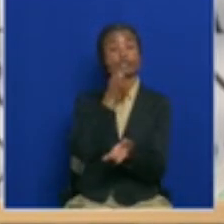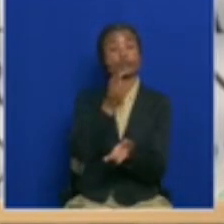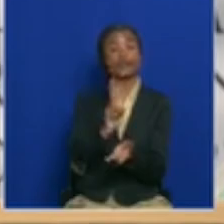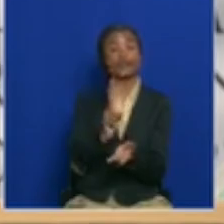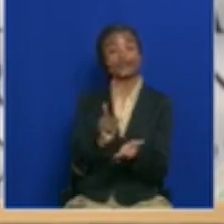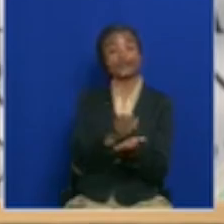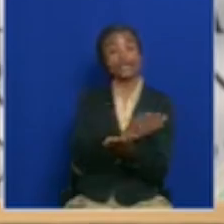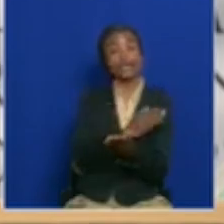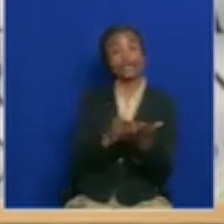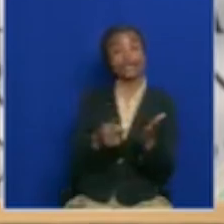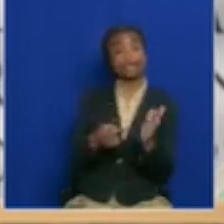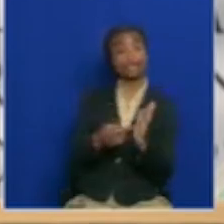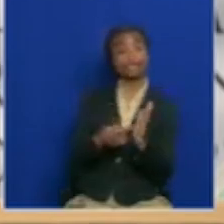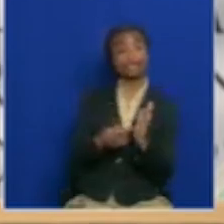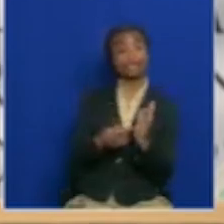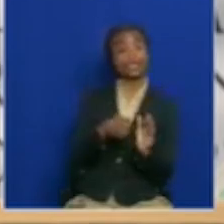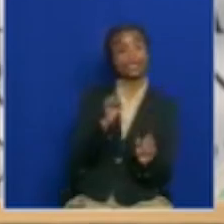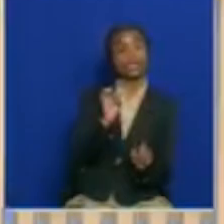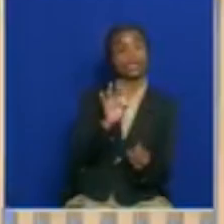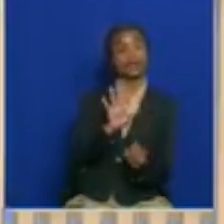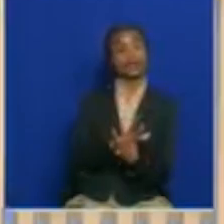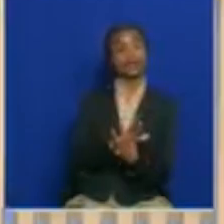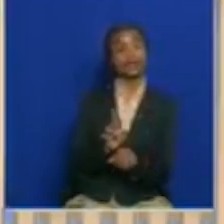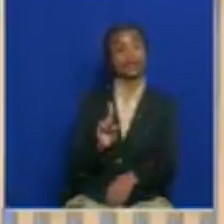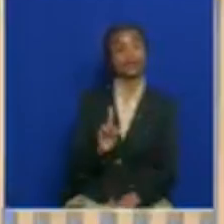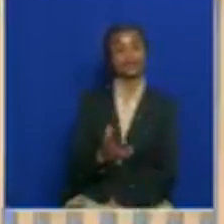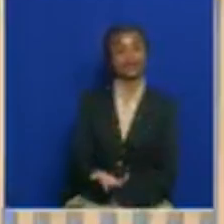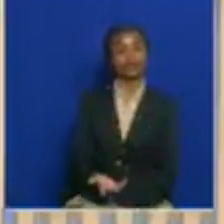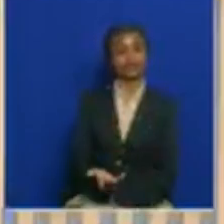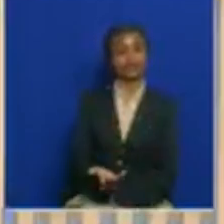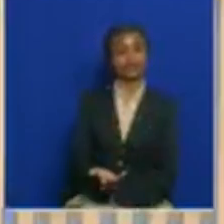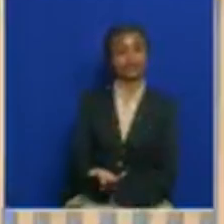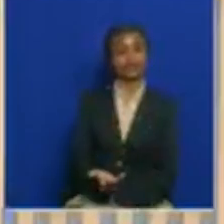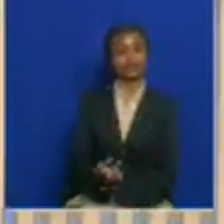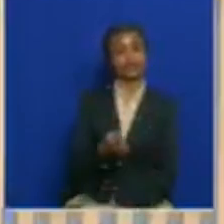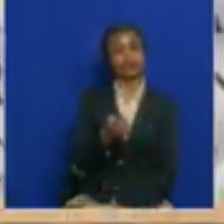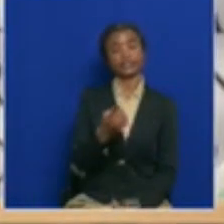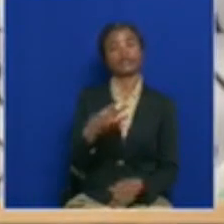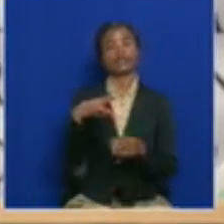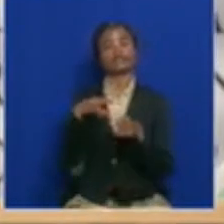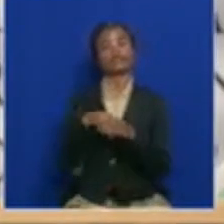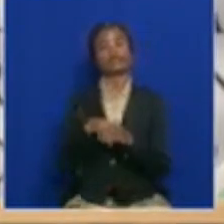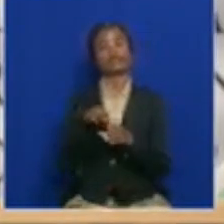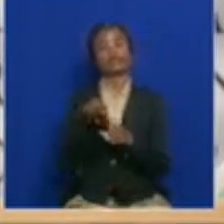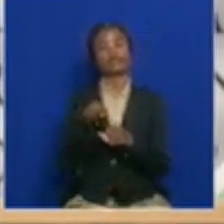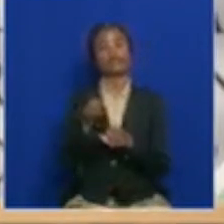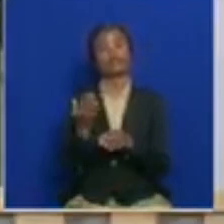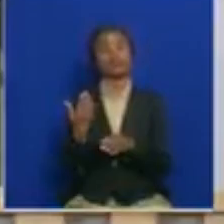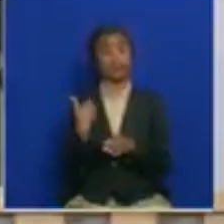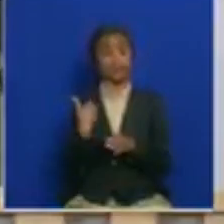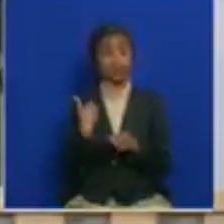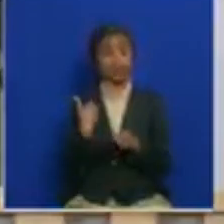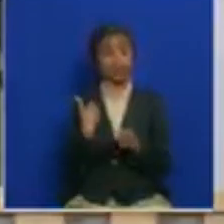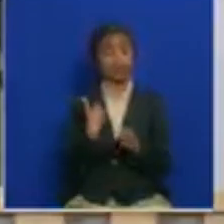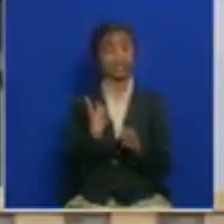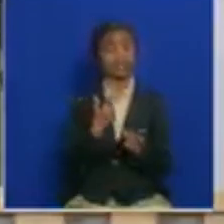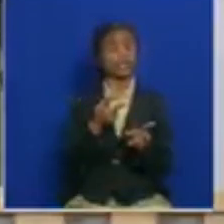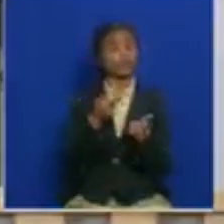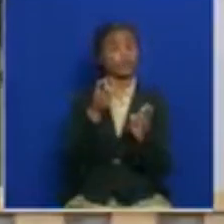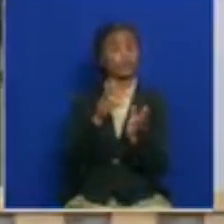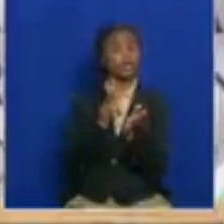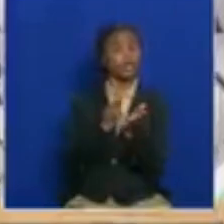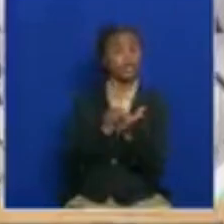by or involved in the recordings that you intend to dispute. Yes. Is that the Yes. basis? I hear